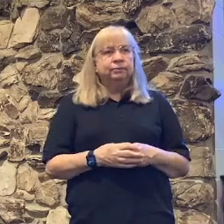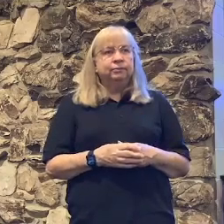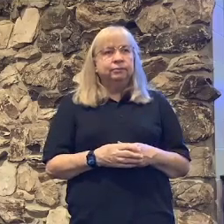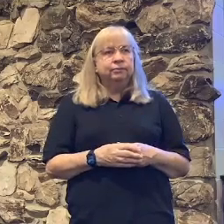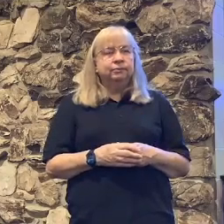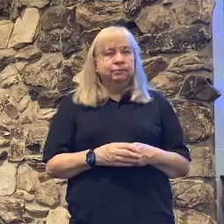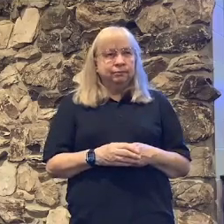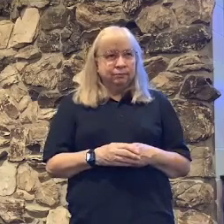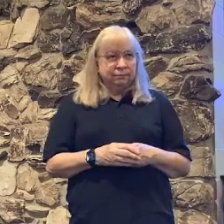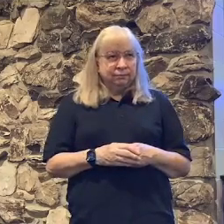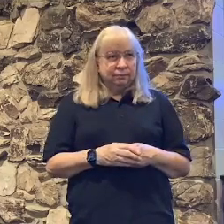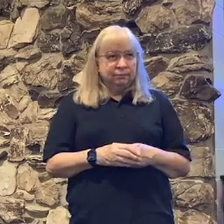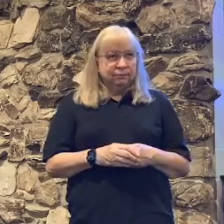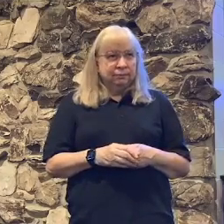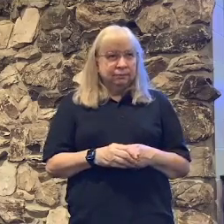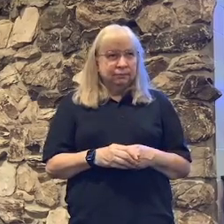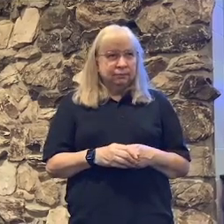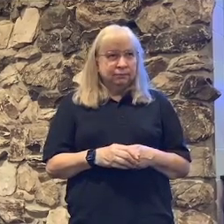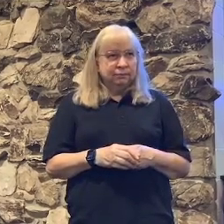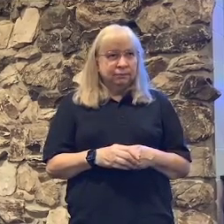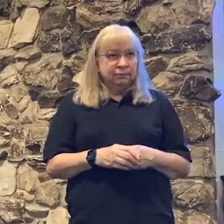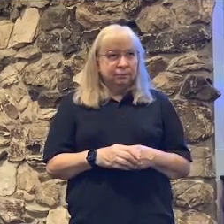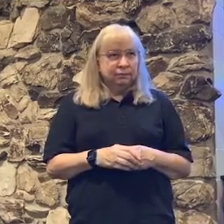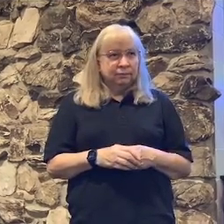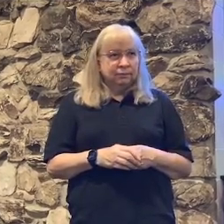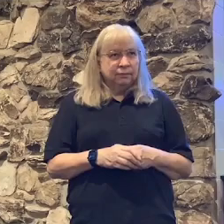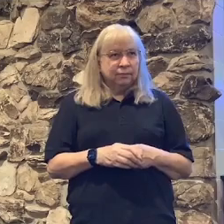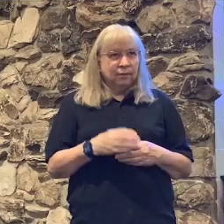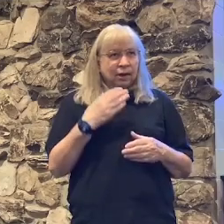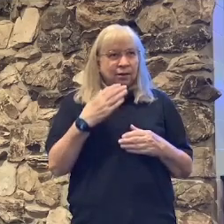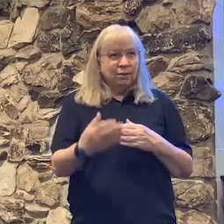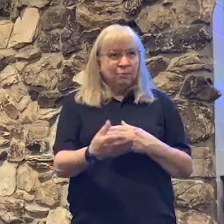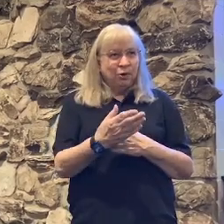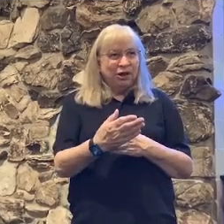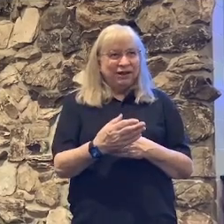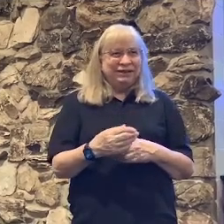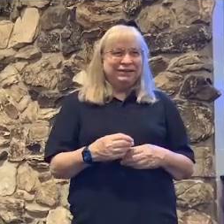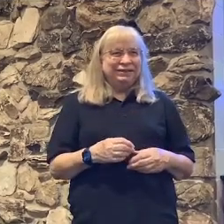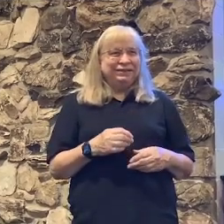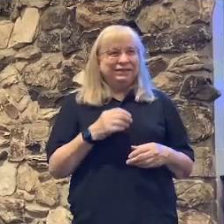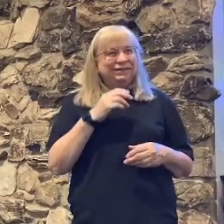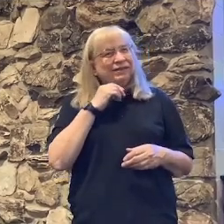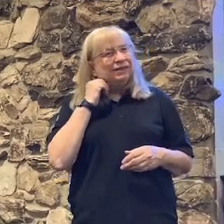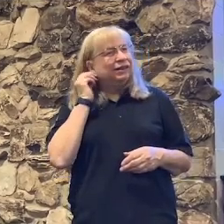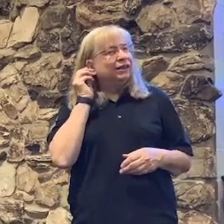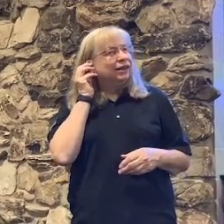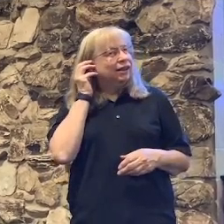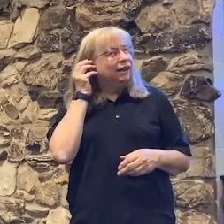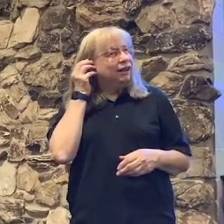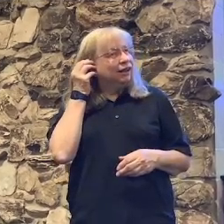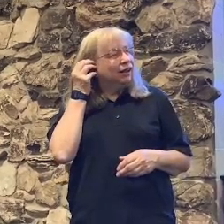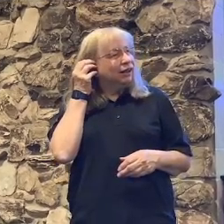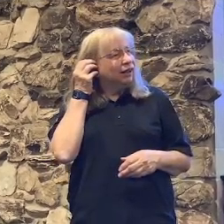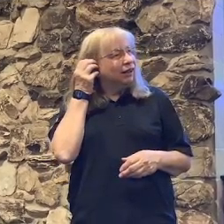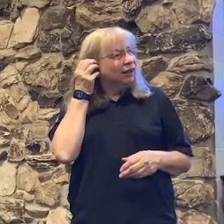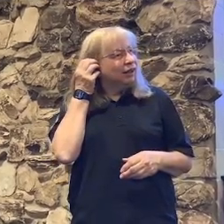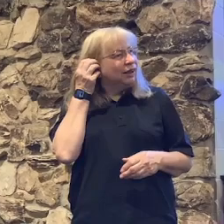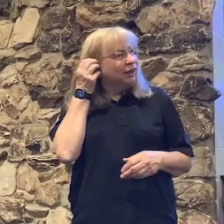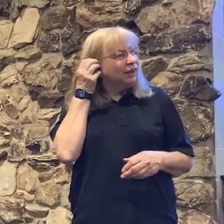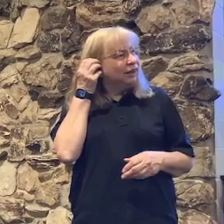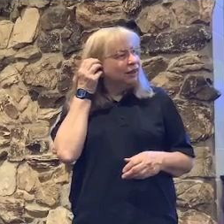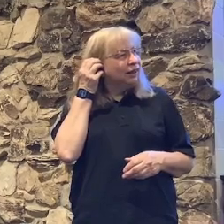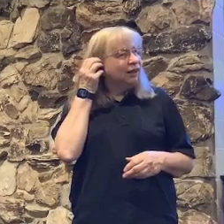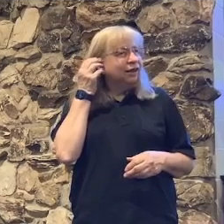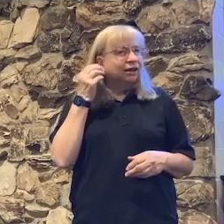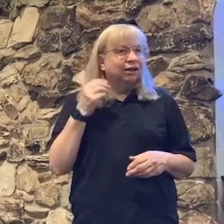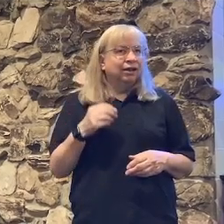Gotta wait just a second. Sam's gotta get it on. Good morning. There we go. I am very excited.